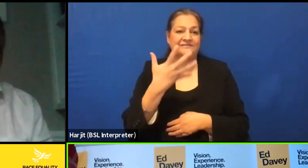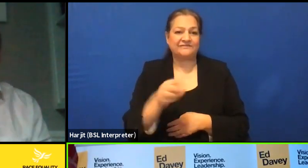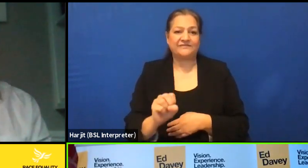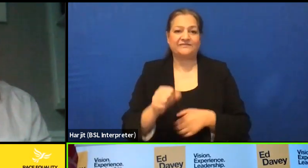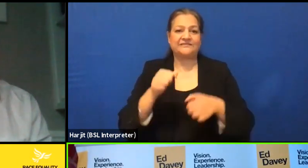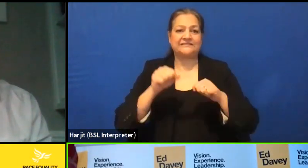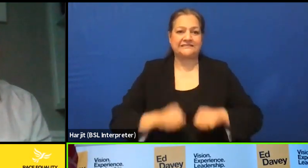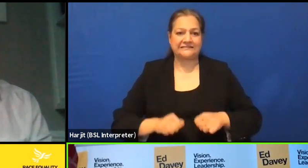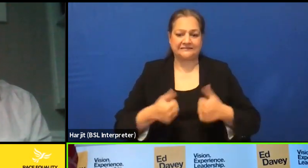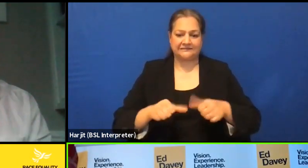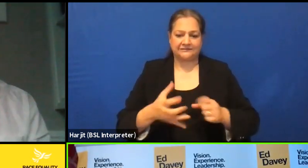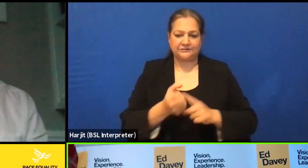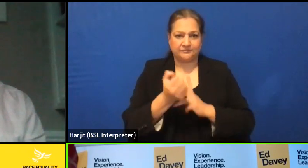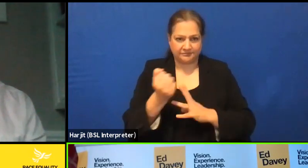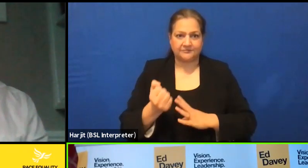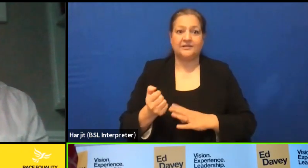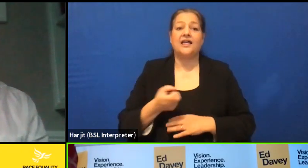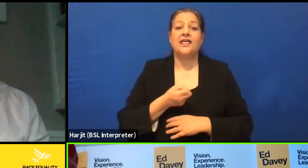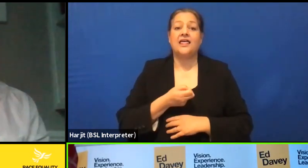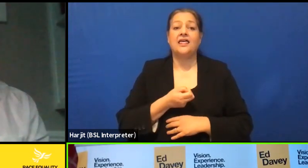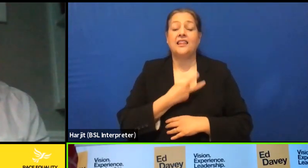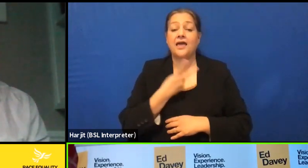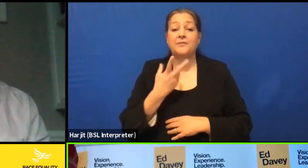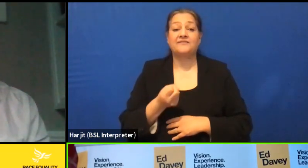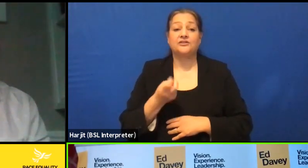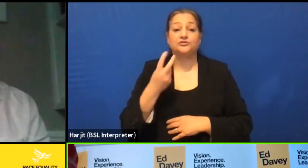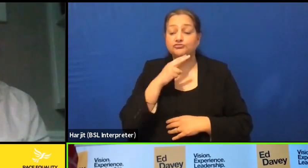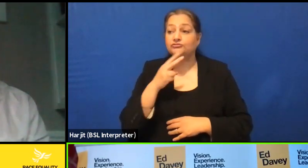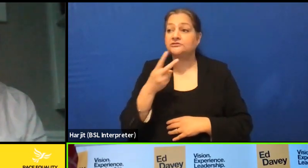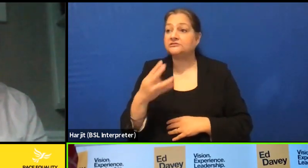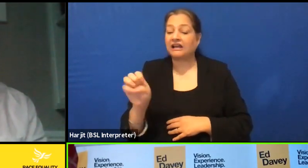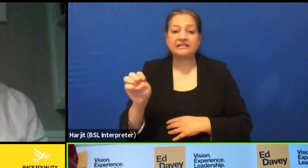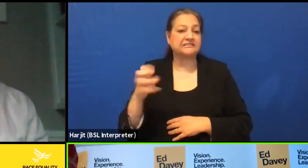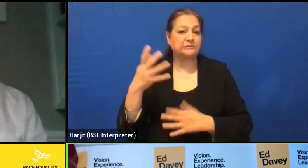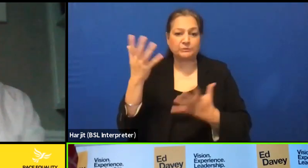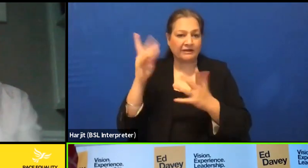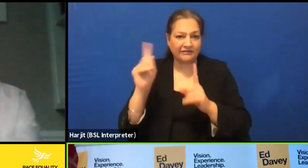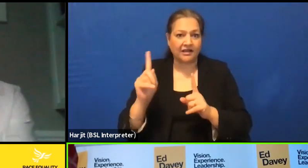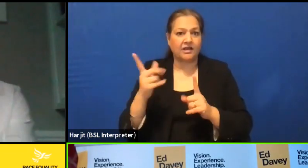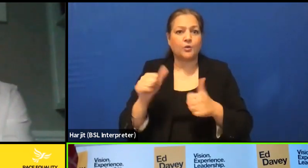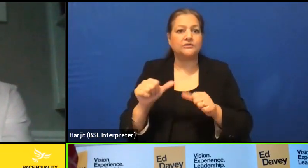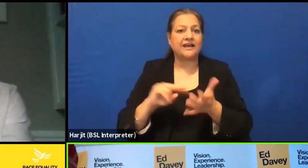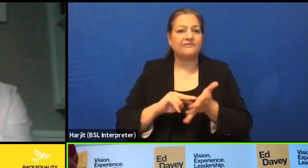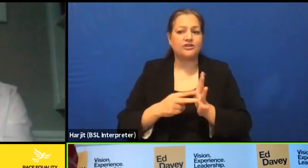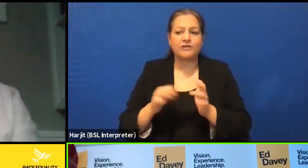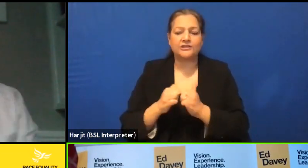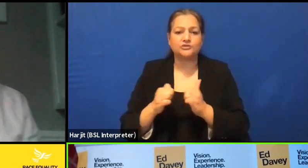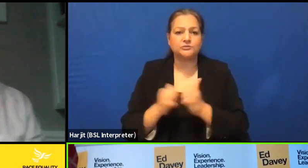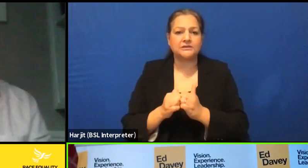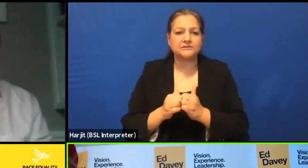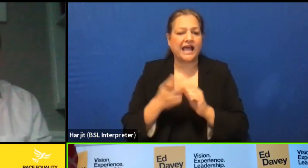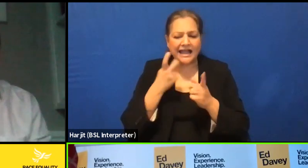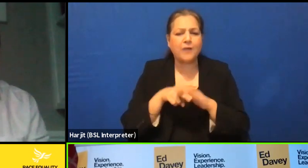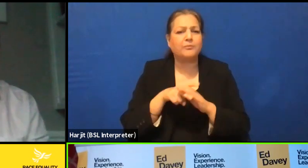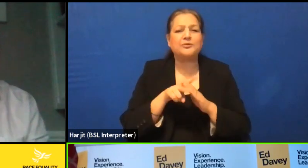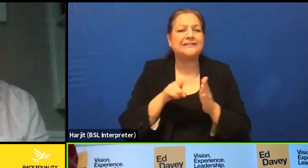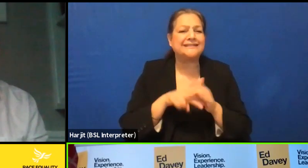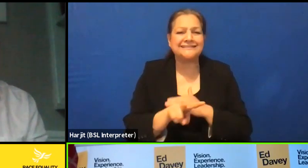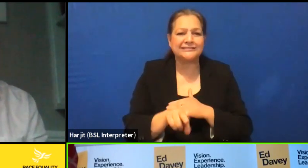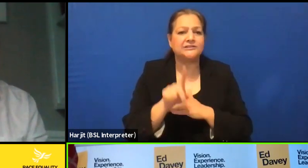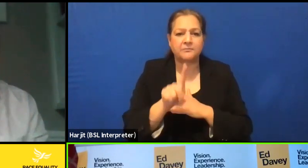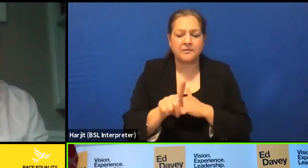Labour Party's got to sort of 280, 290, there could be an arrangement. I don't quite know what it was, I'm not predict it, but something that gets PR